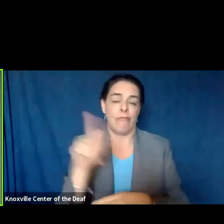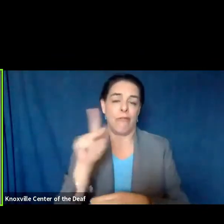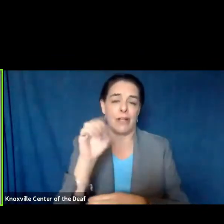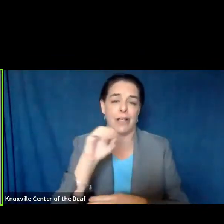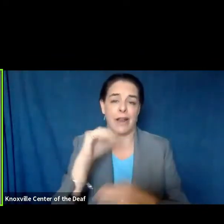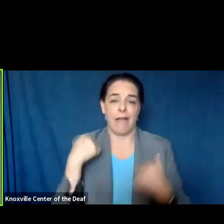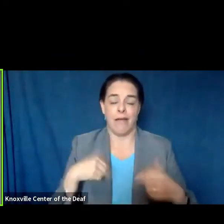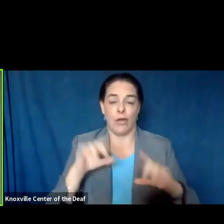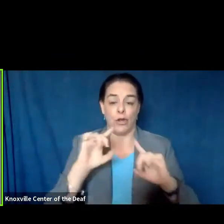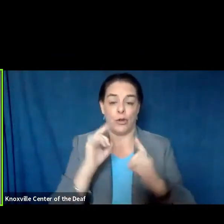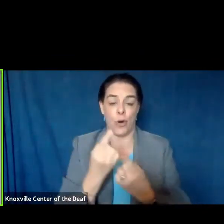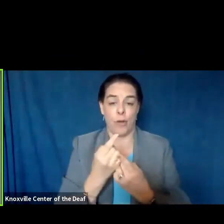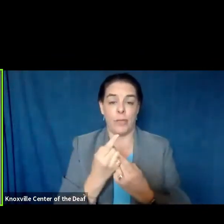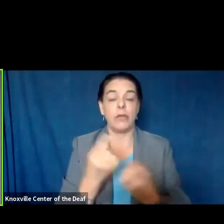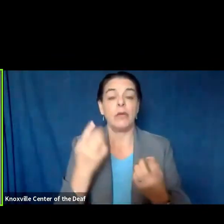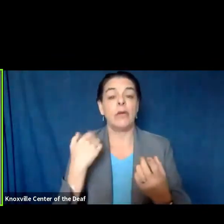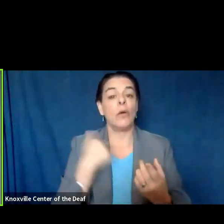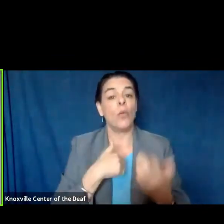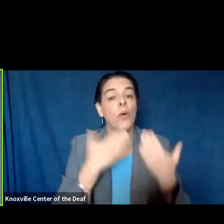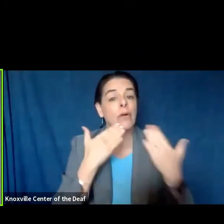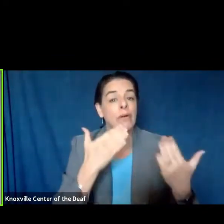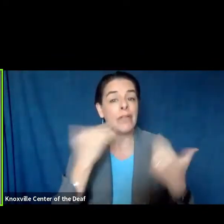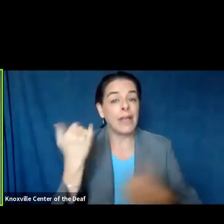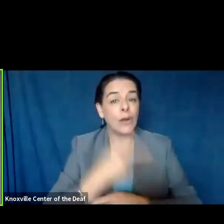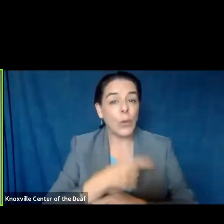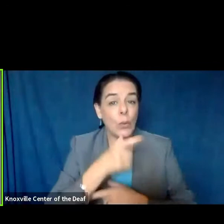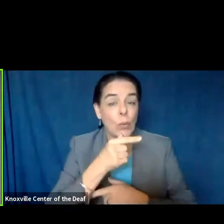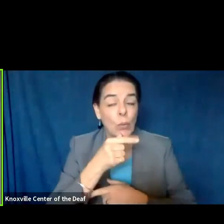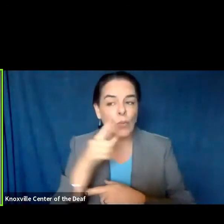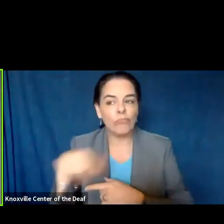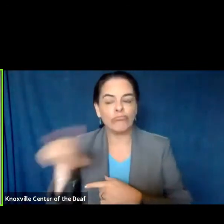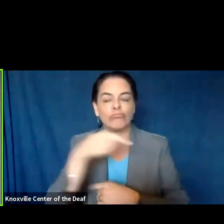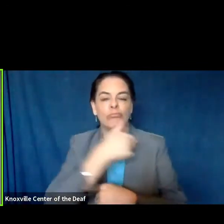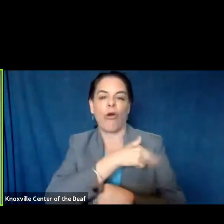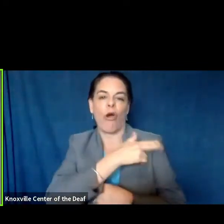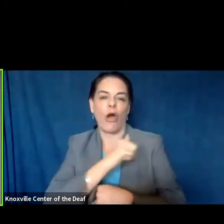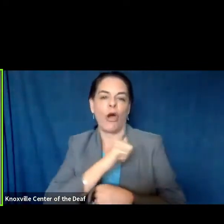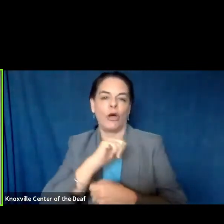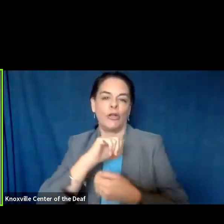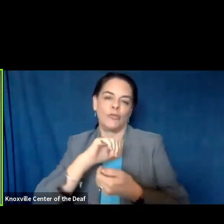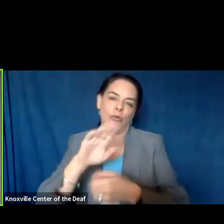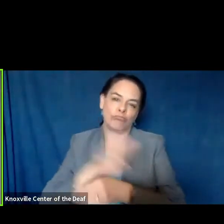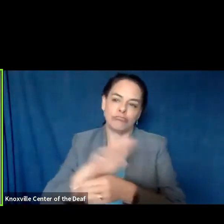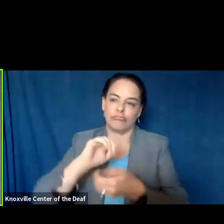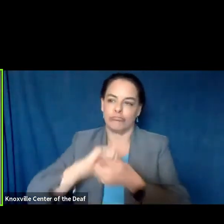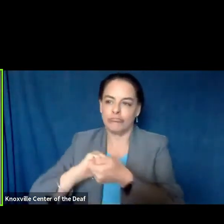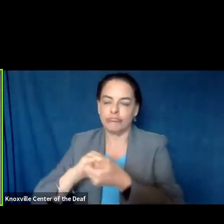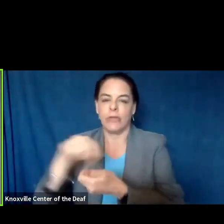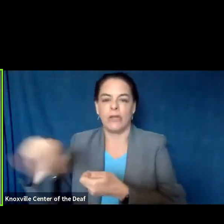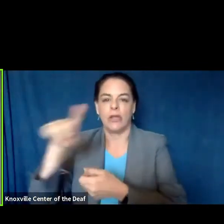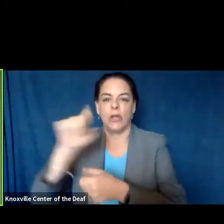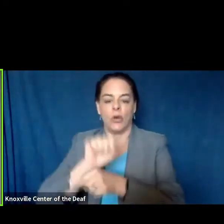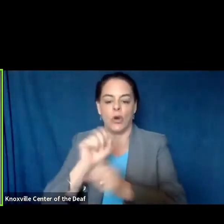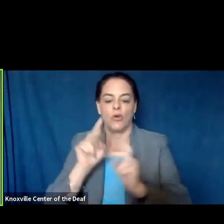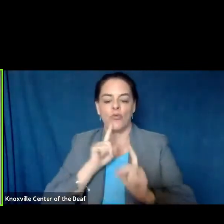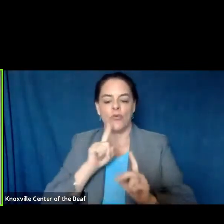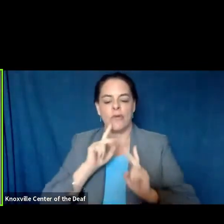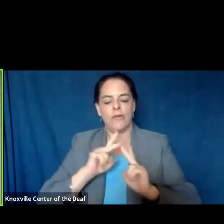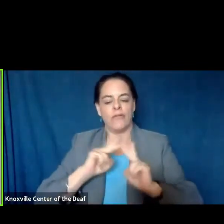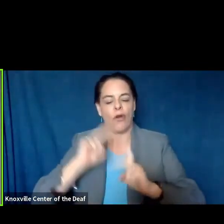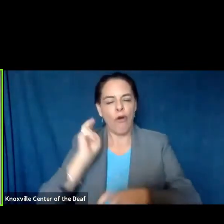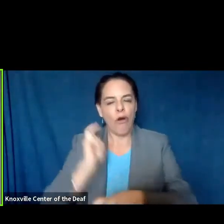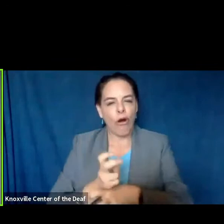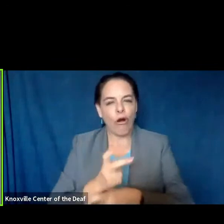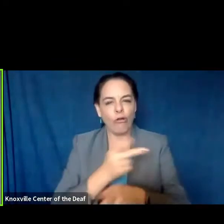of gratitude today is dedicated to our hospital partners who are working incredibly hard to take care of those in our community who